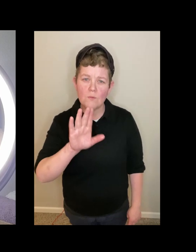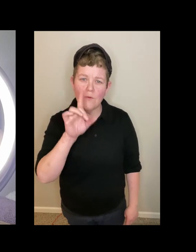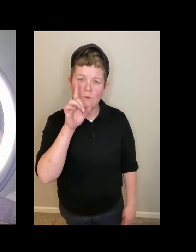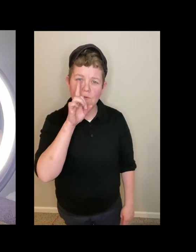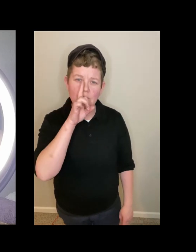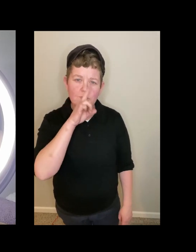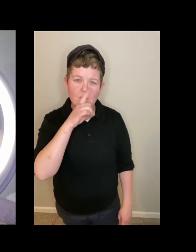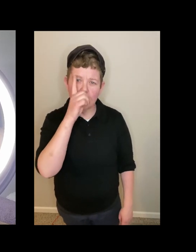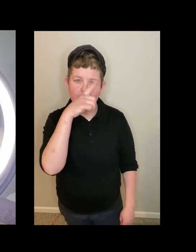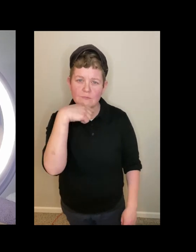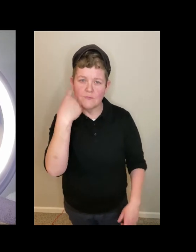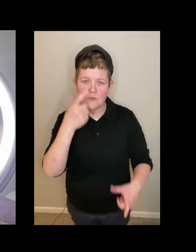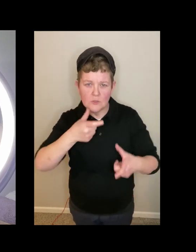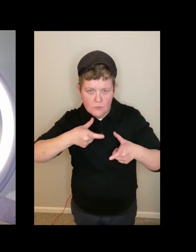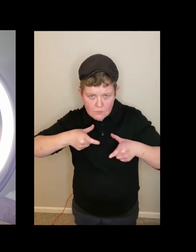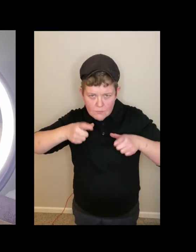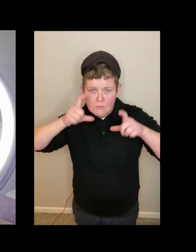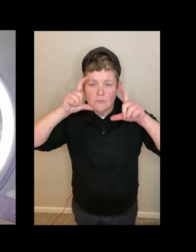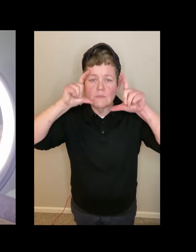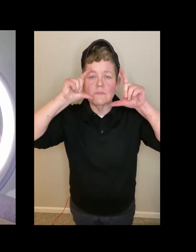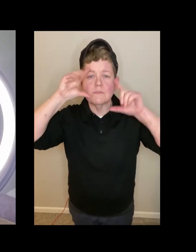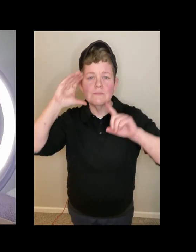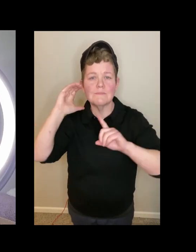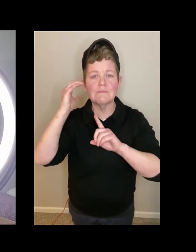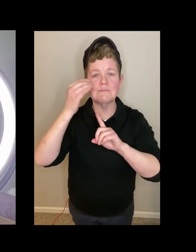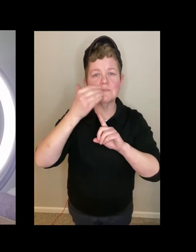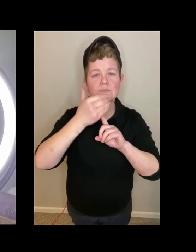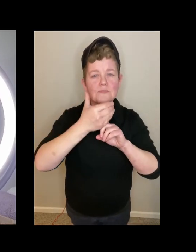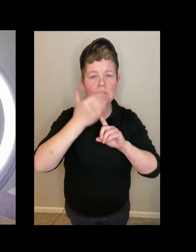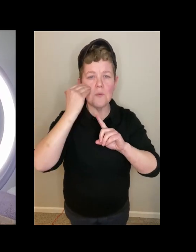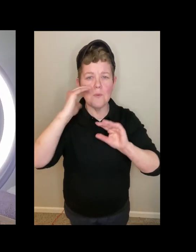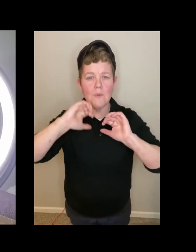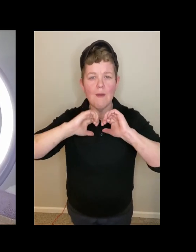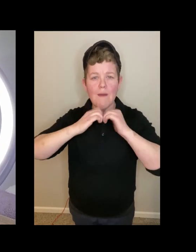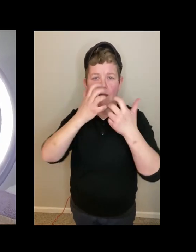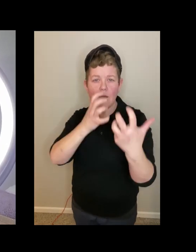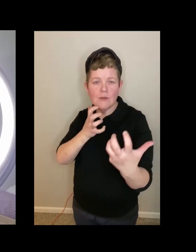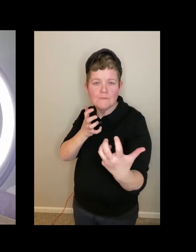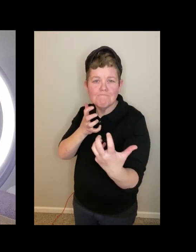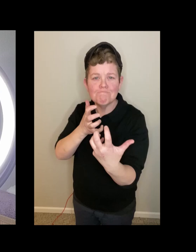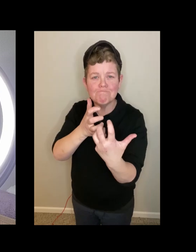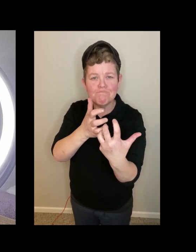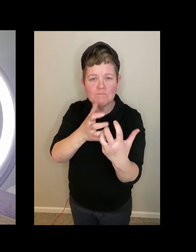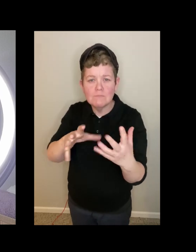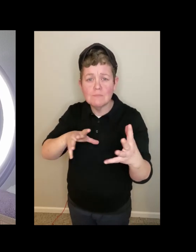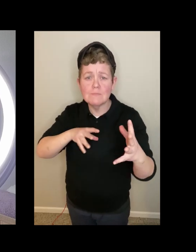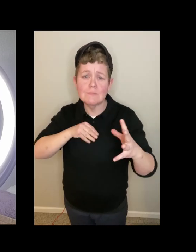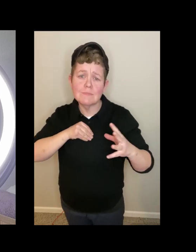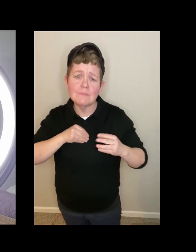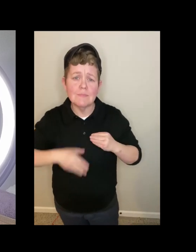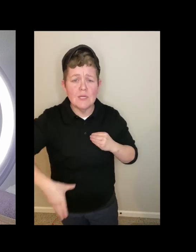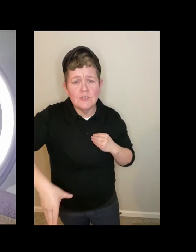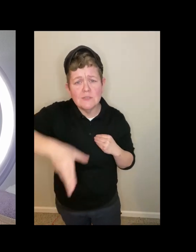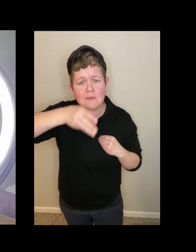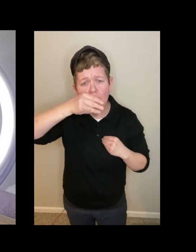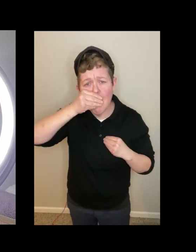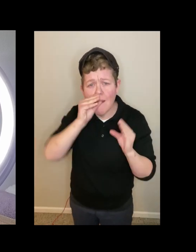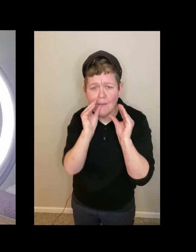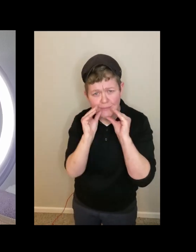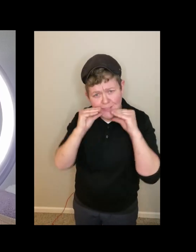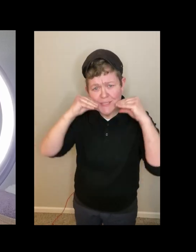Put on your face, know your place, shut up